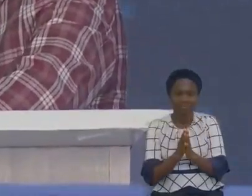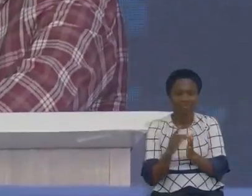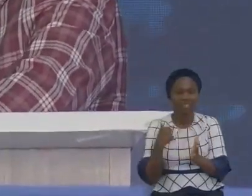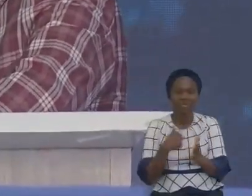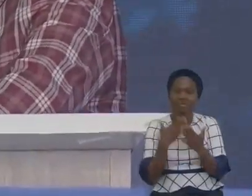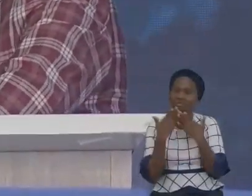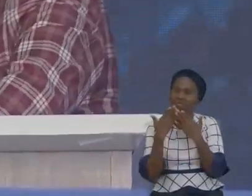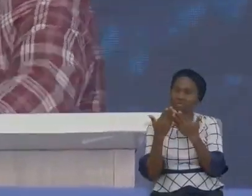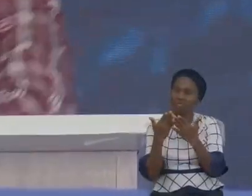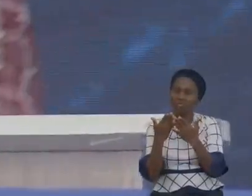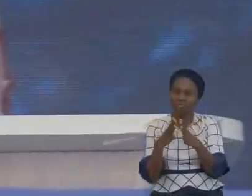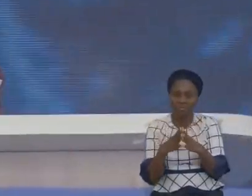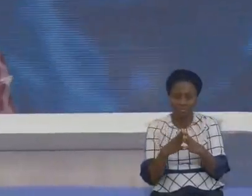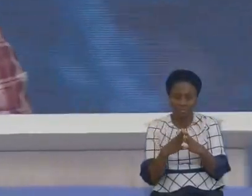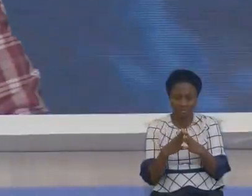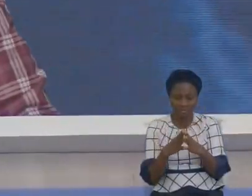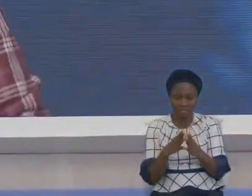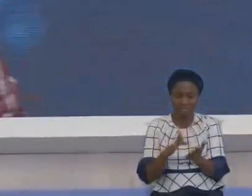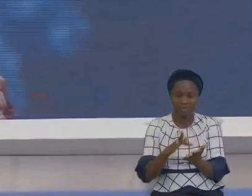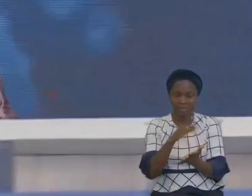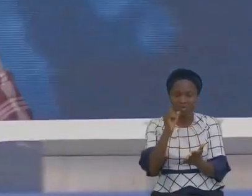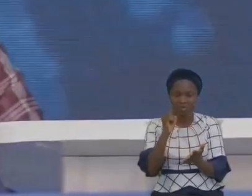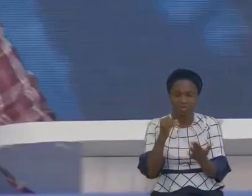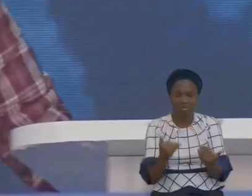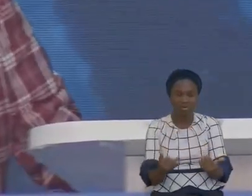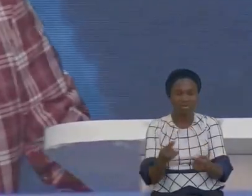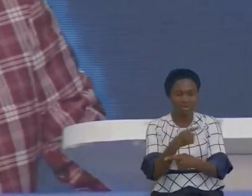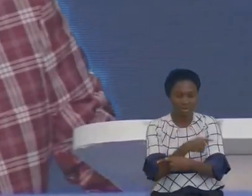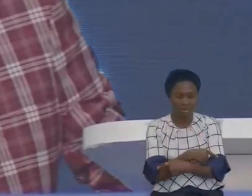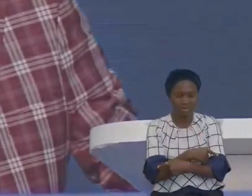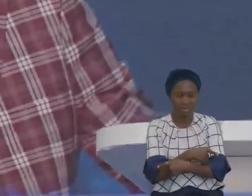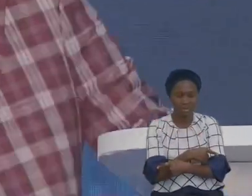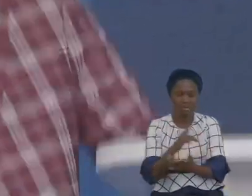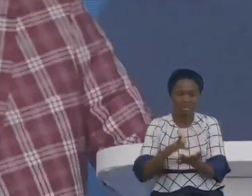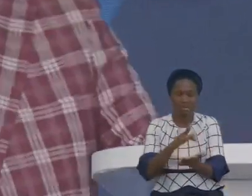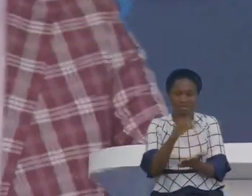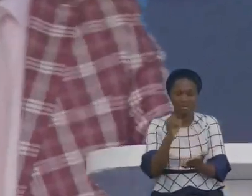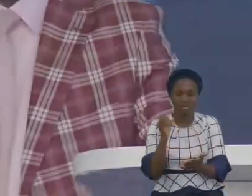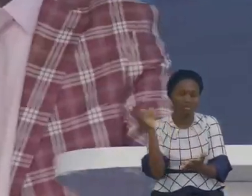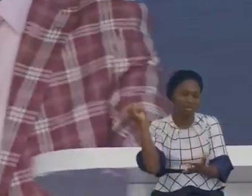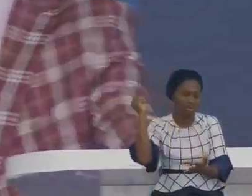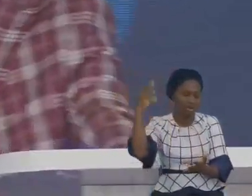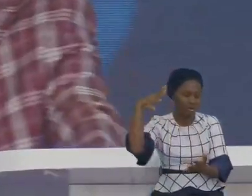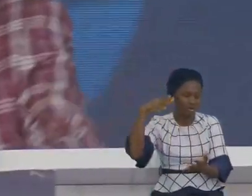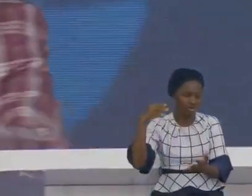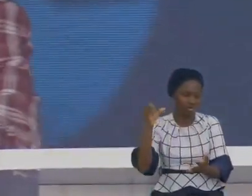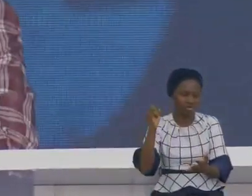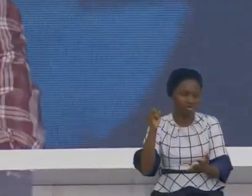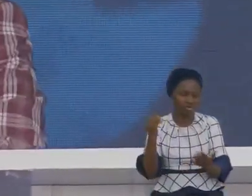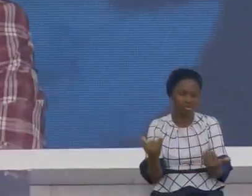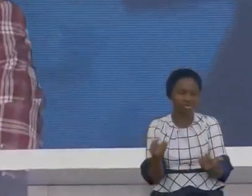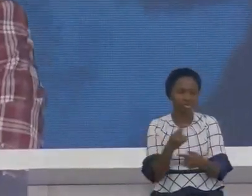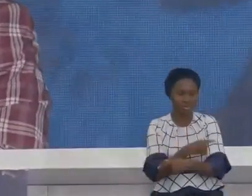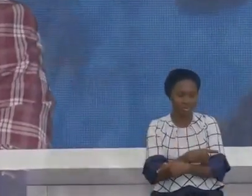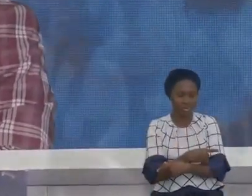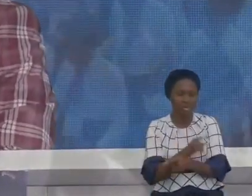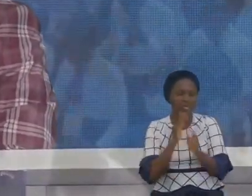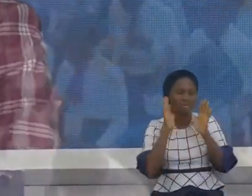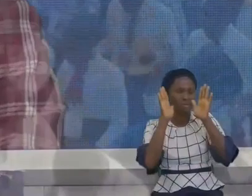a gracious day, a marvelous day that you call everyone